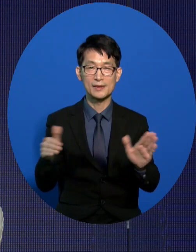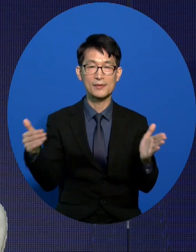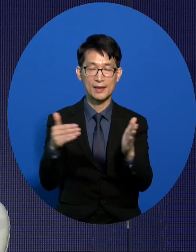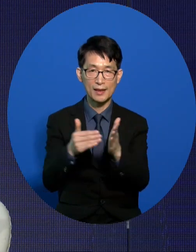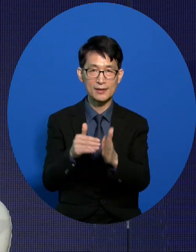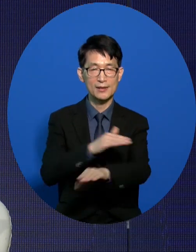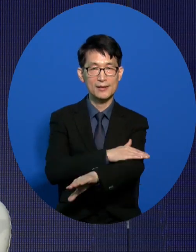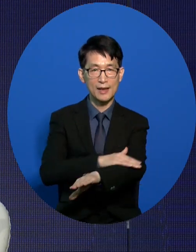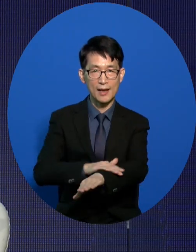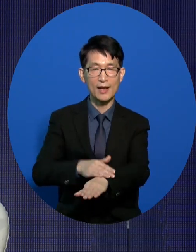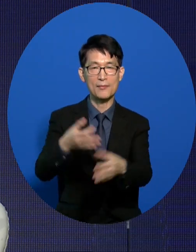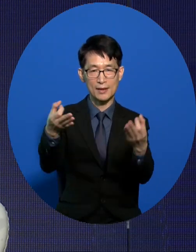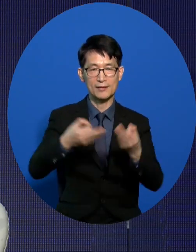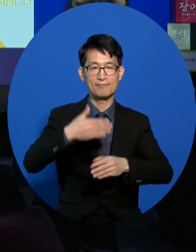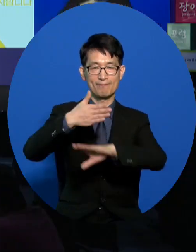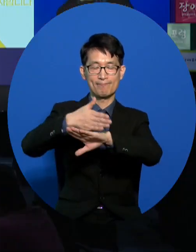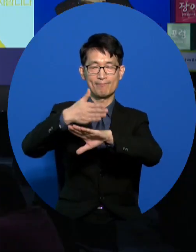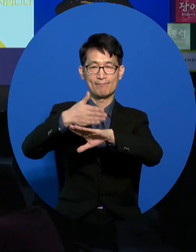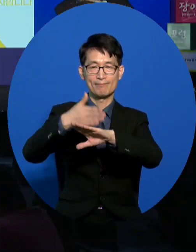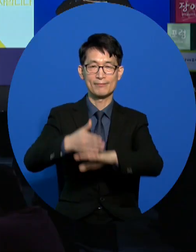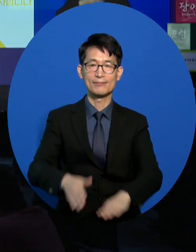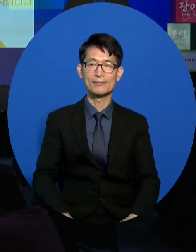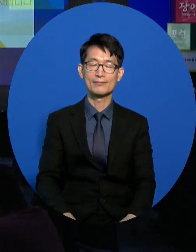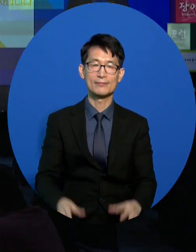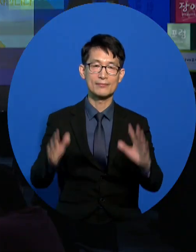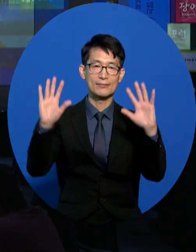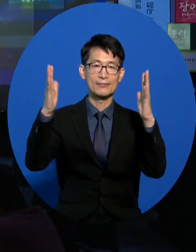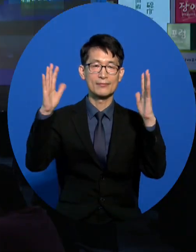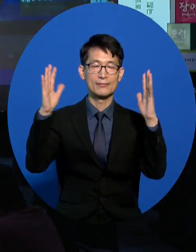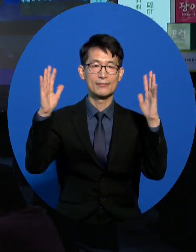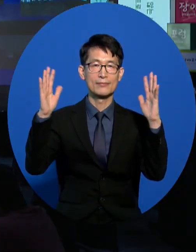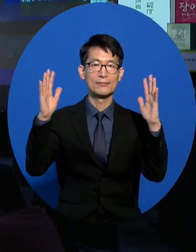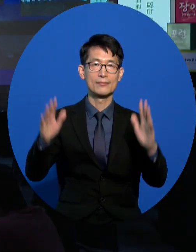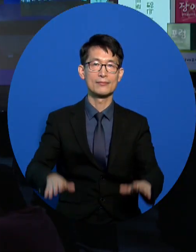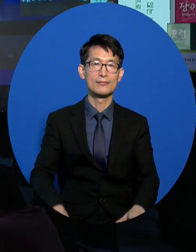So thank you very much for your attention once again.